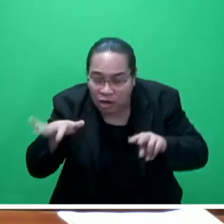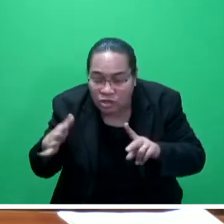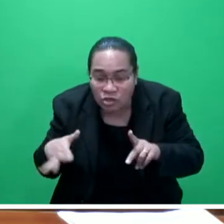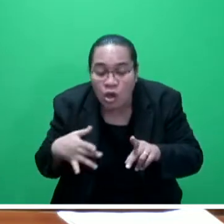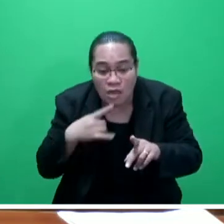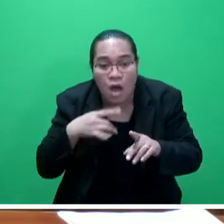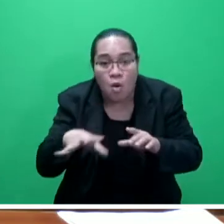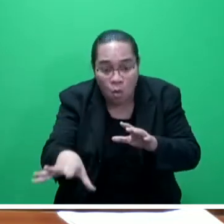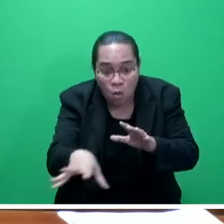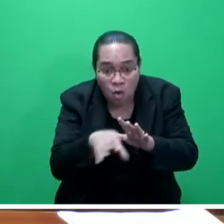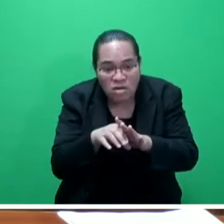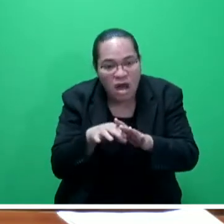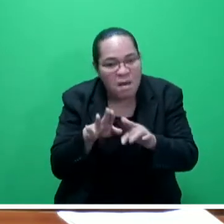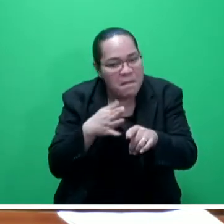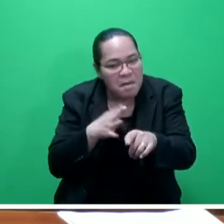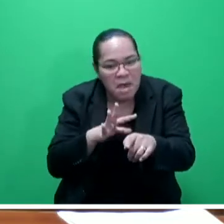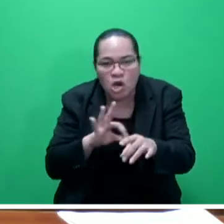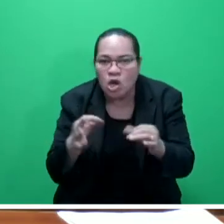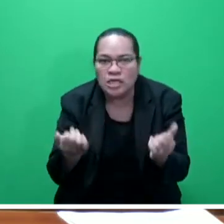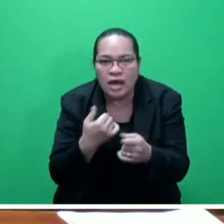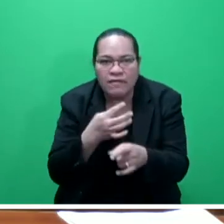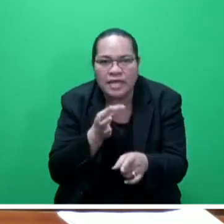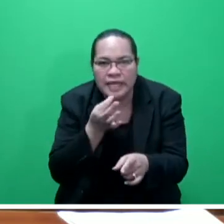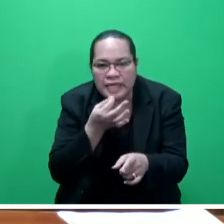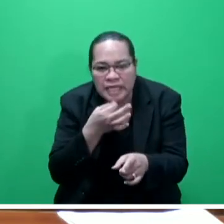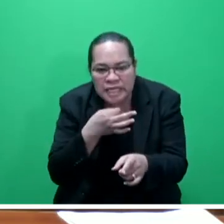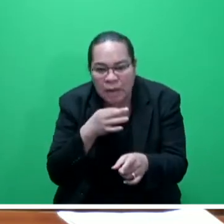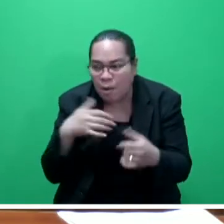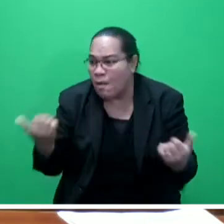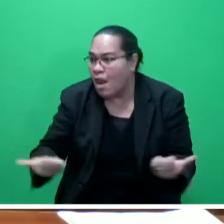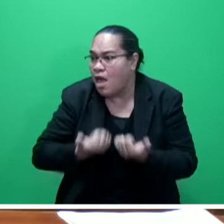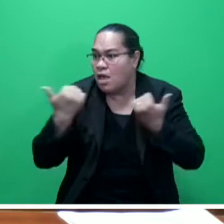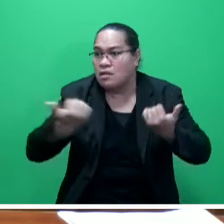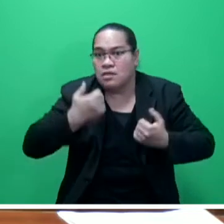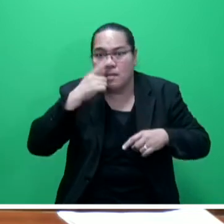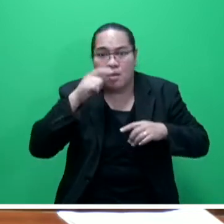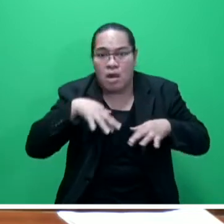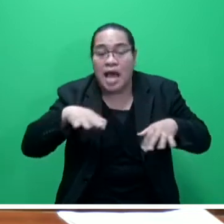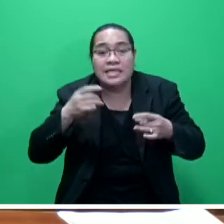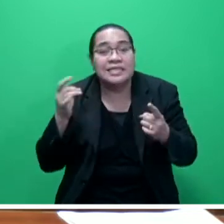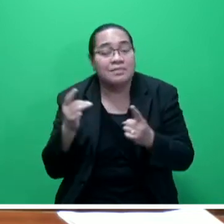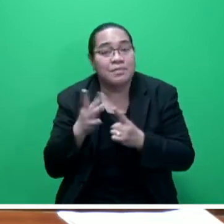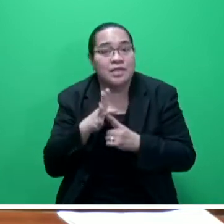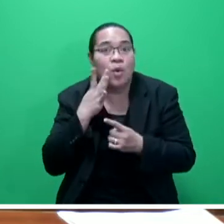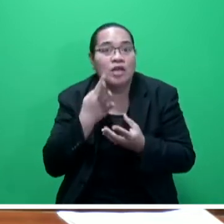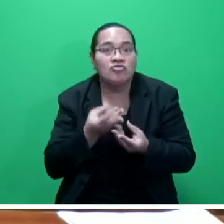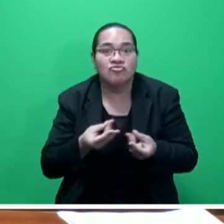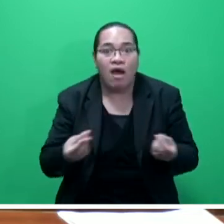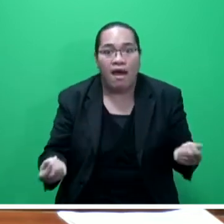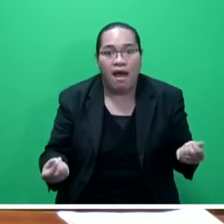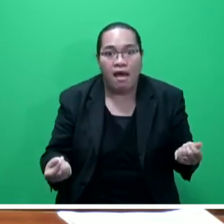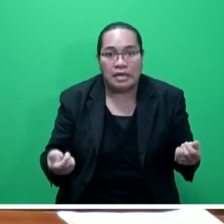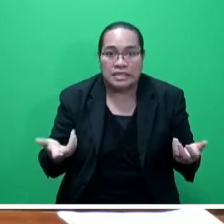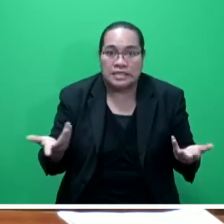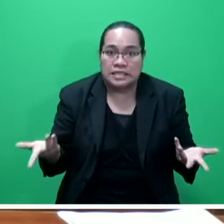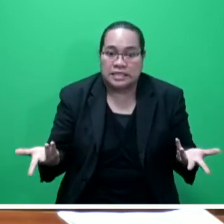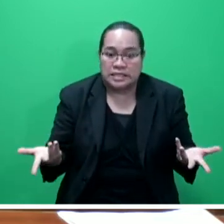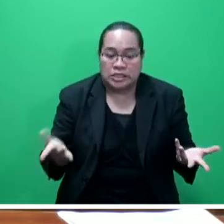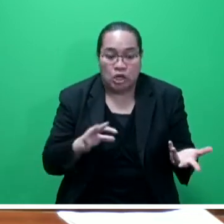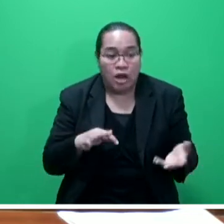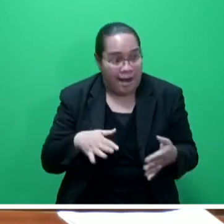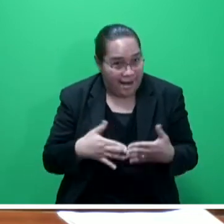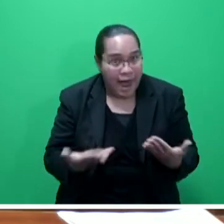the dam might not be sufficient to meet and sustain demand, especially during the dry season and the prolonged dry periods. As you know, we are